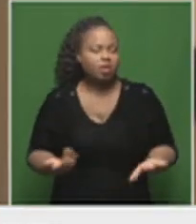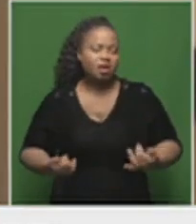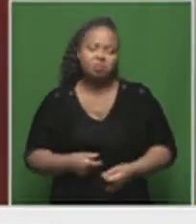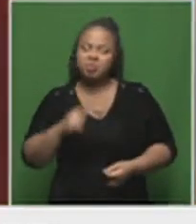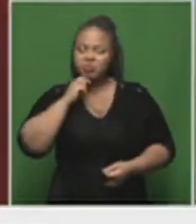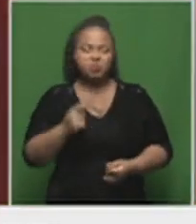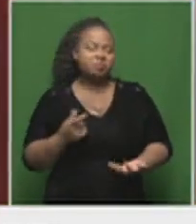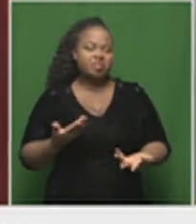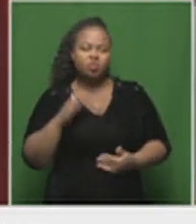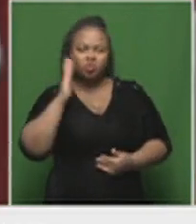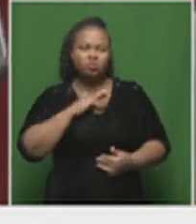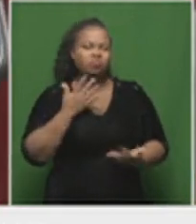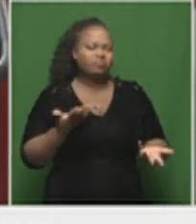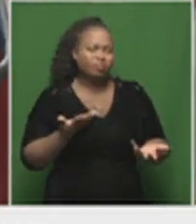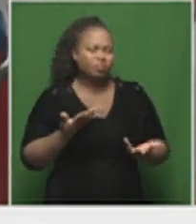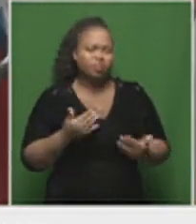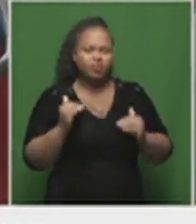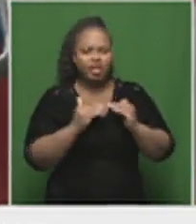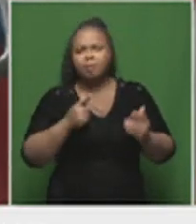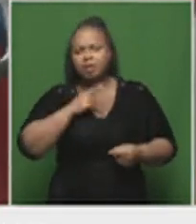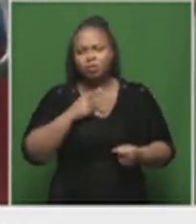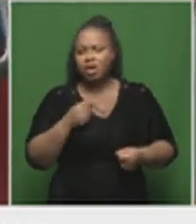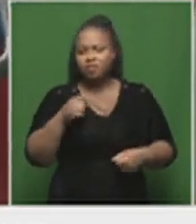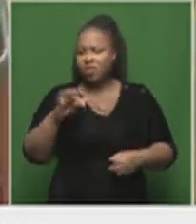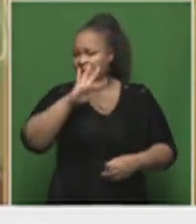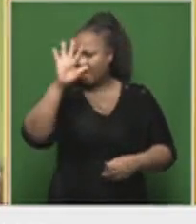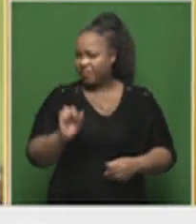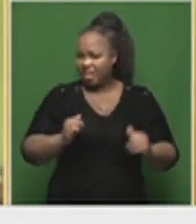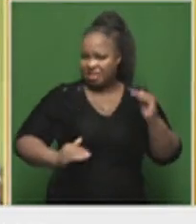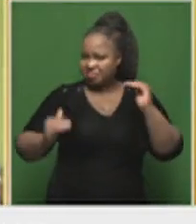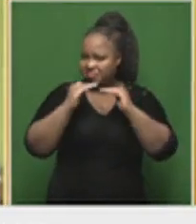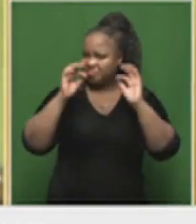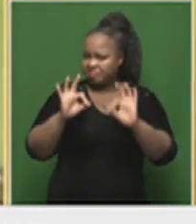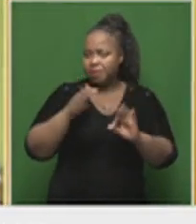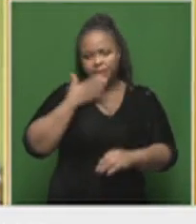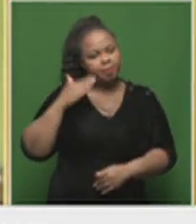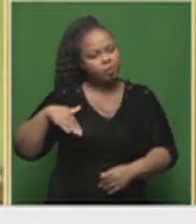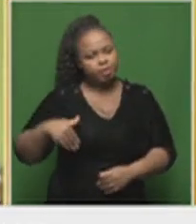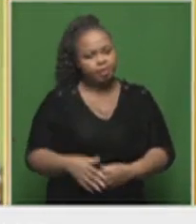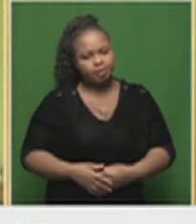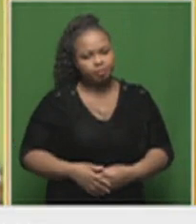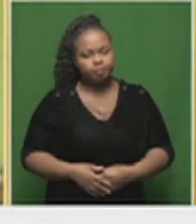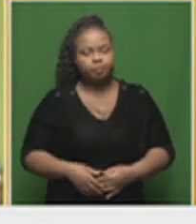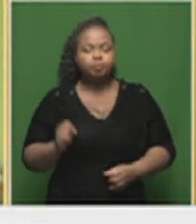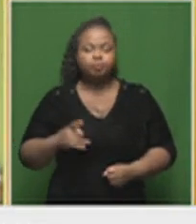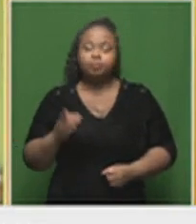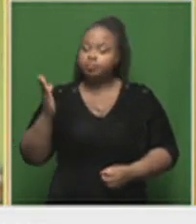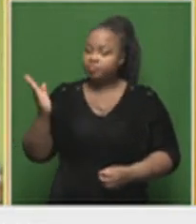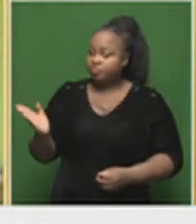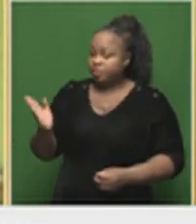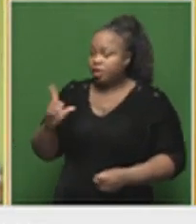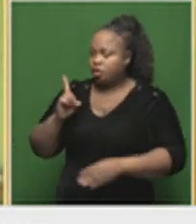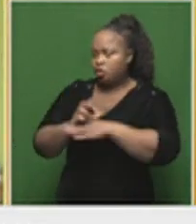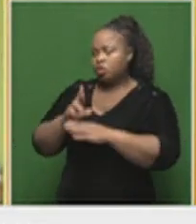quite unjust and a collective failure. It's not yet too uhuru for Africans. And just as we wrap this up, Dr. Atuhebwe, are